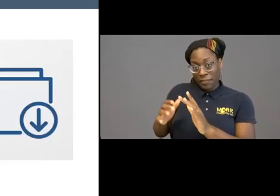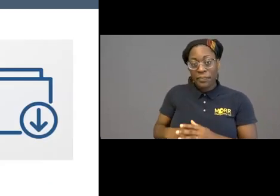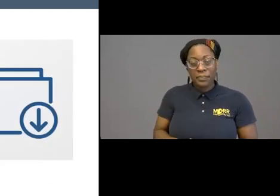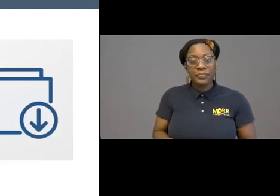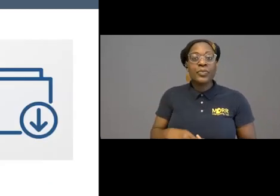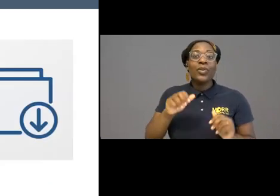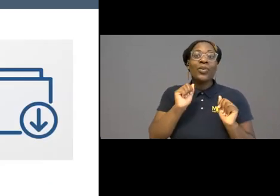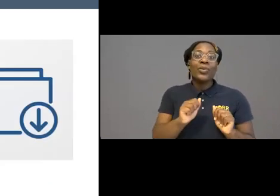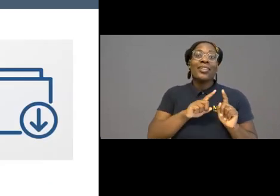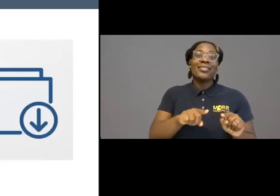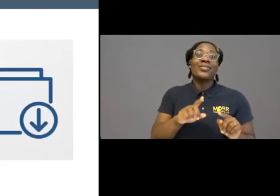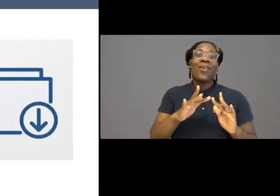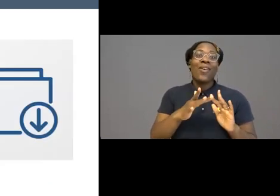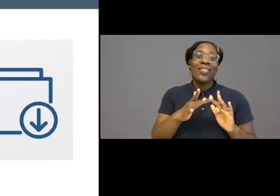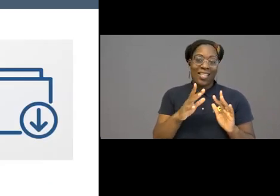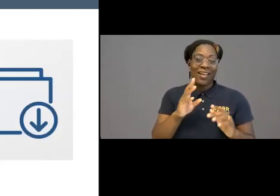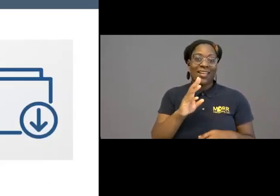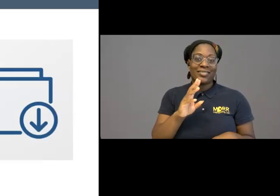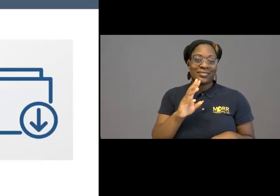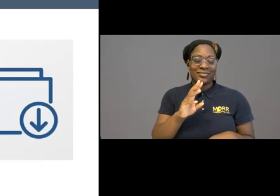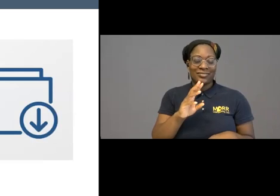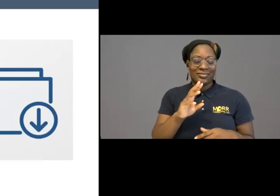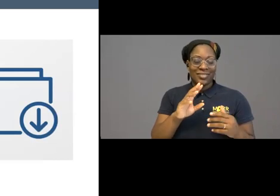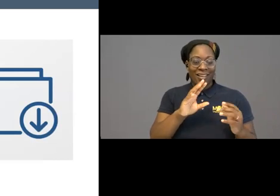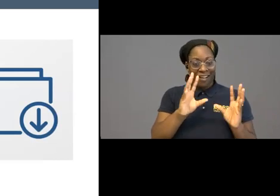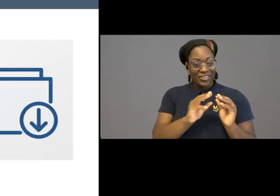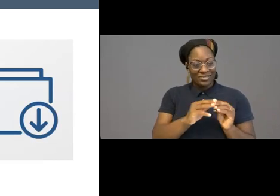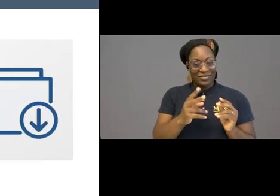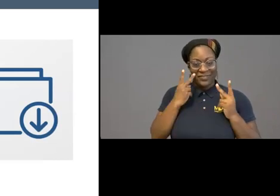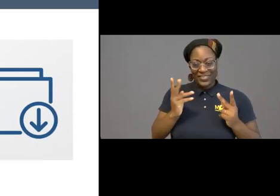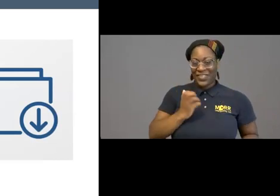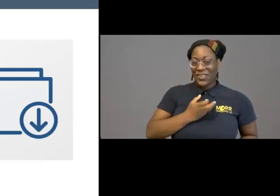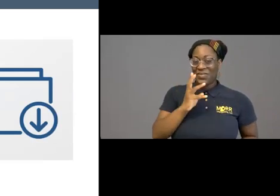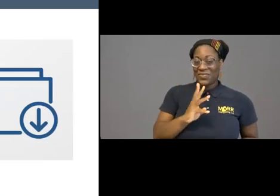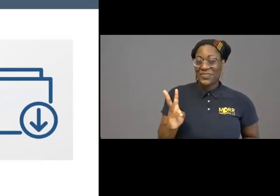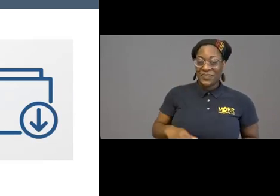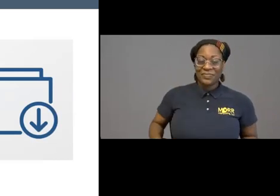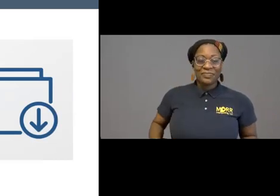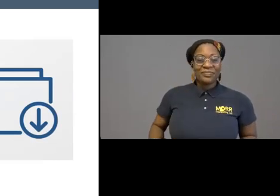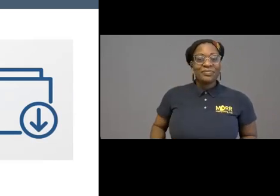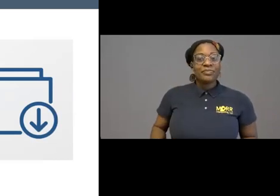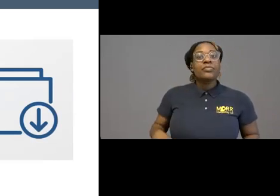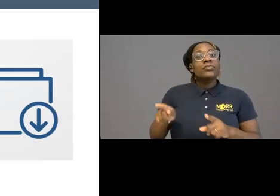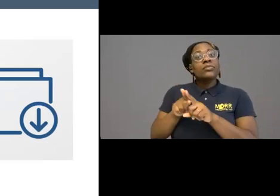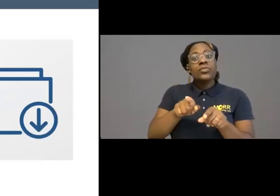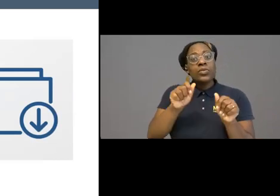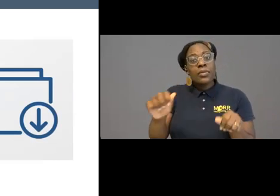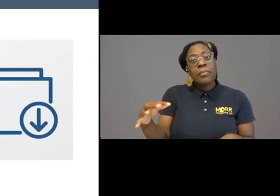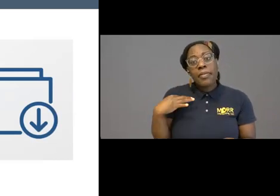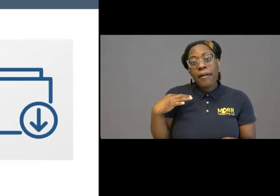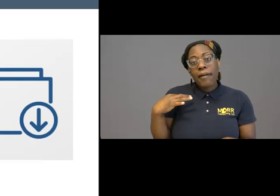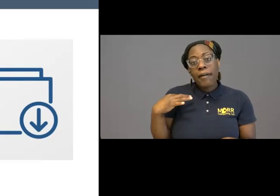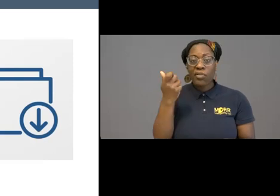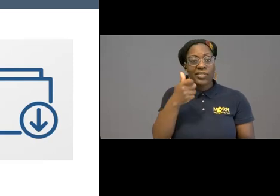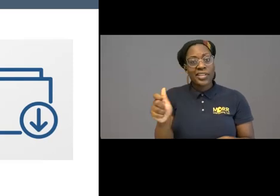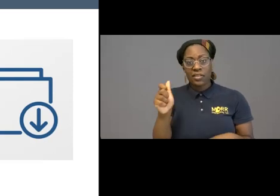We are also hoping that some of you will want to serve on our executive board and apply for one of the positions we discussed today. You can also nominate someone that